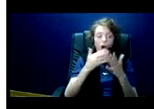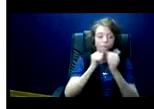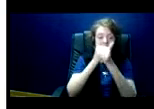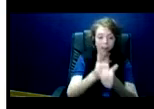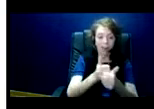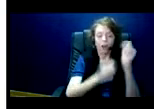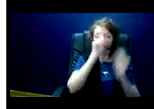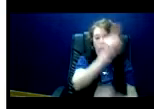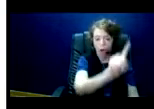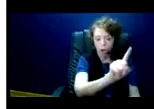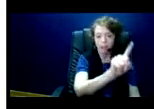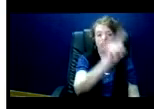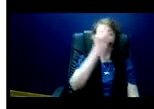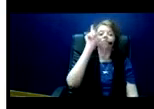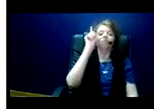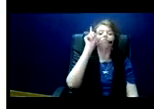1,